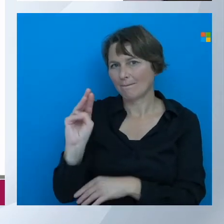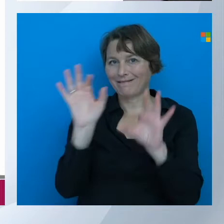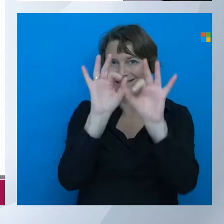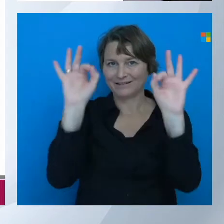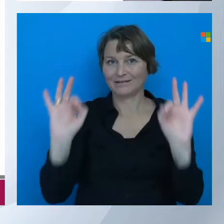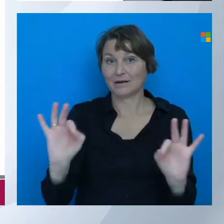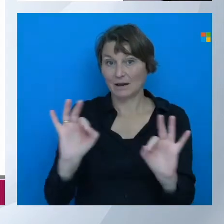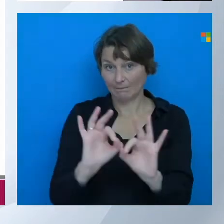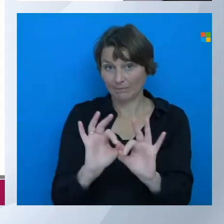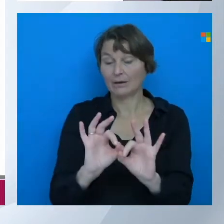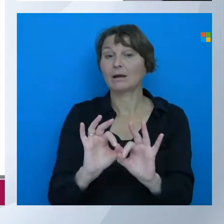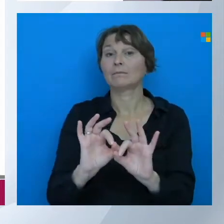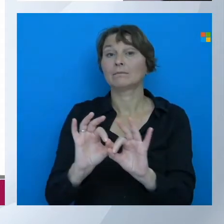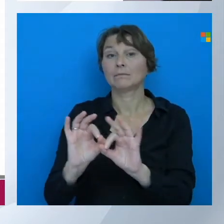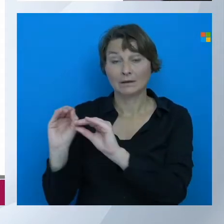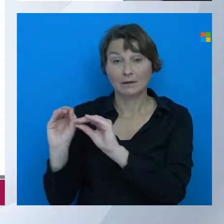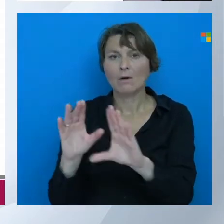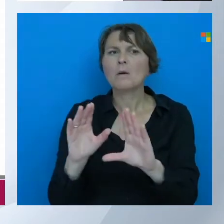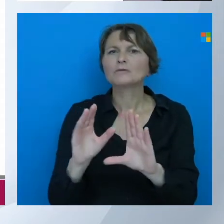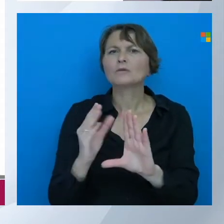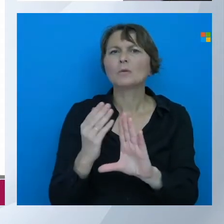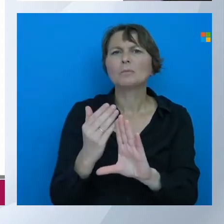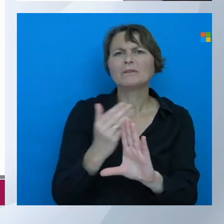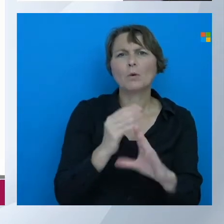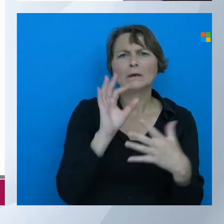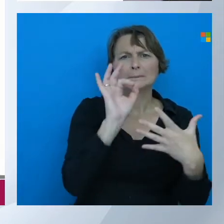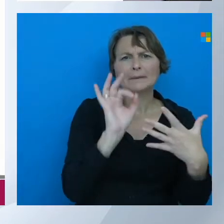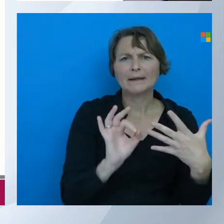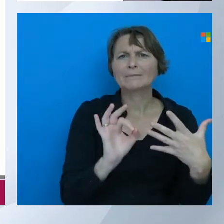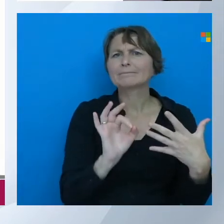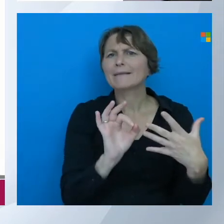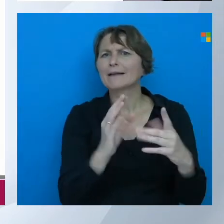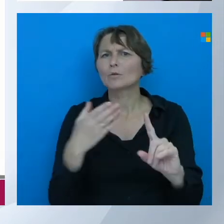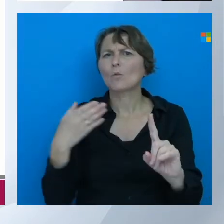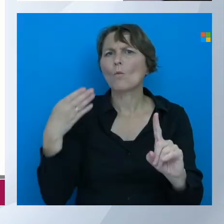I specify and the object template